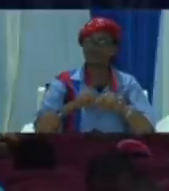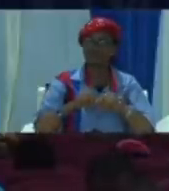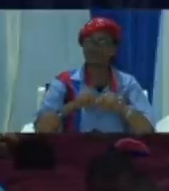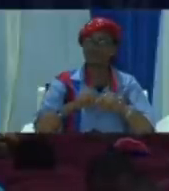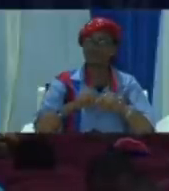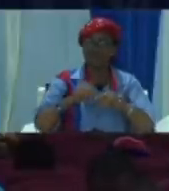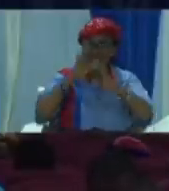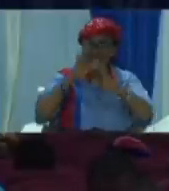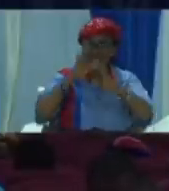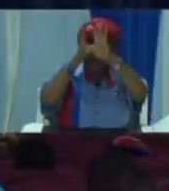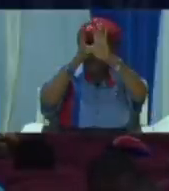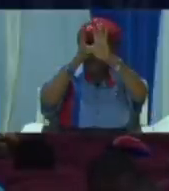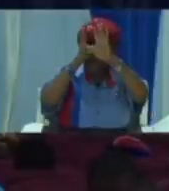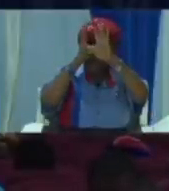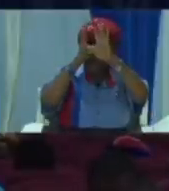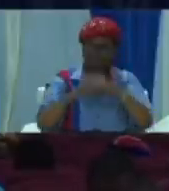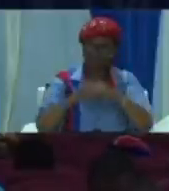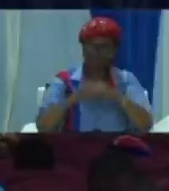Father, Baba,